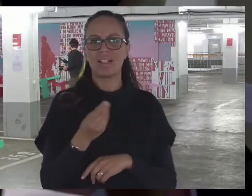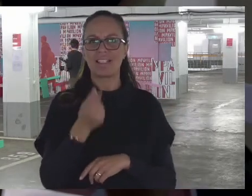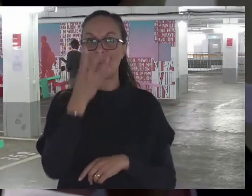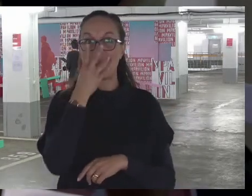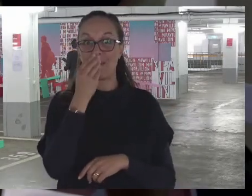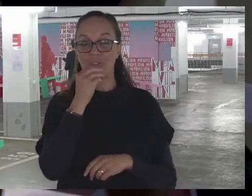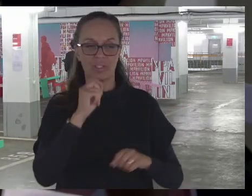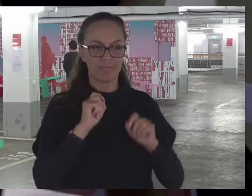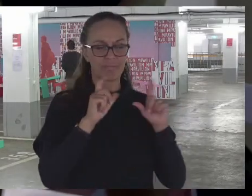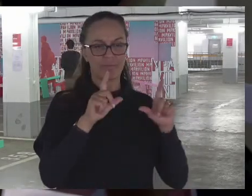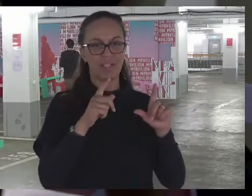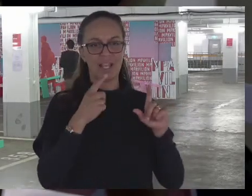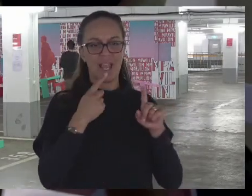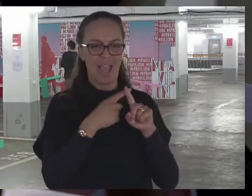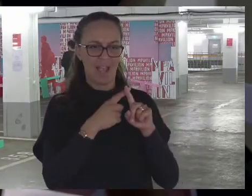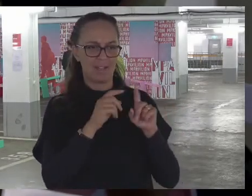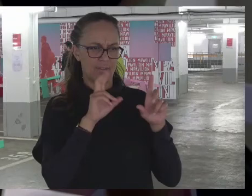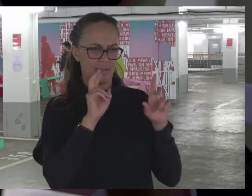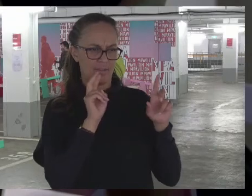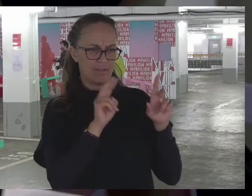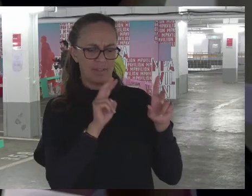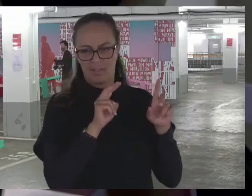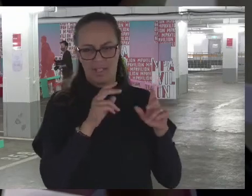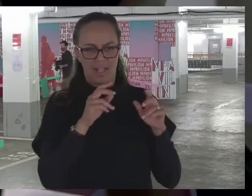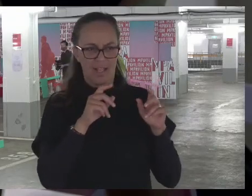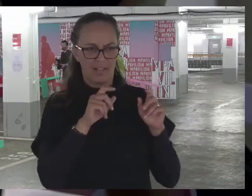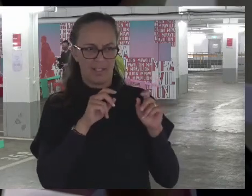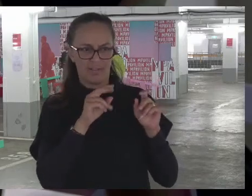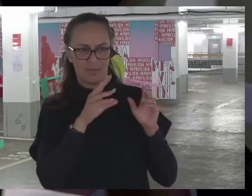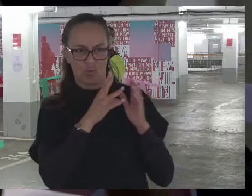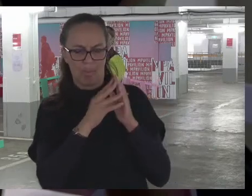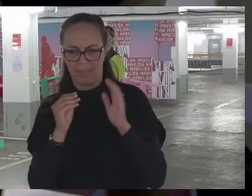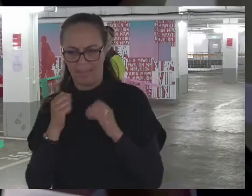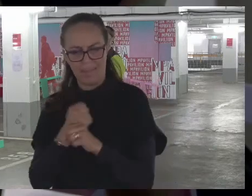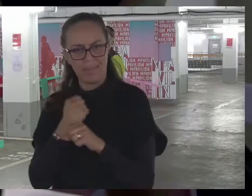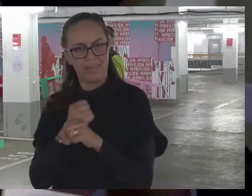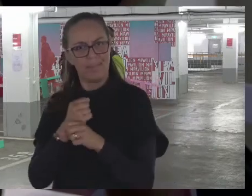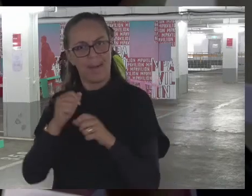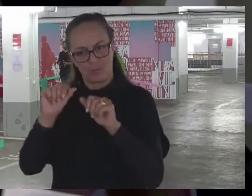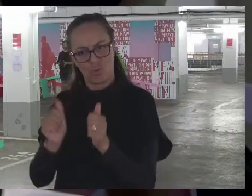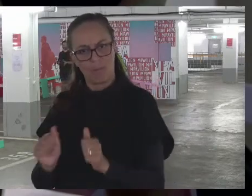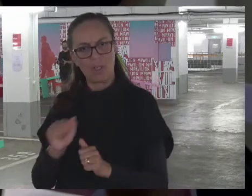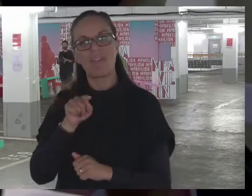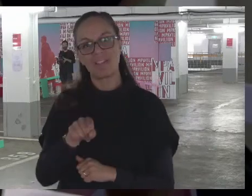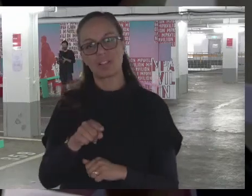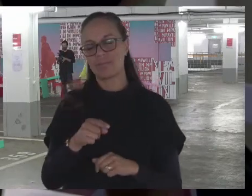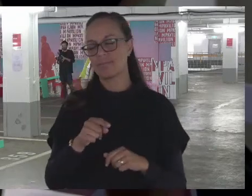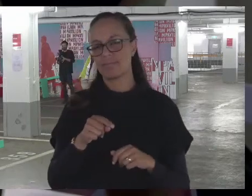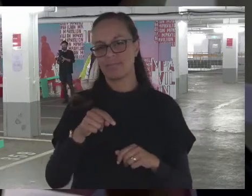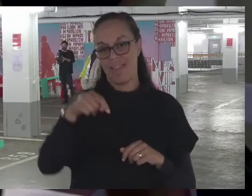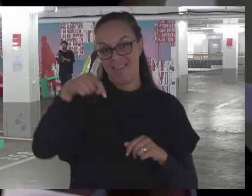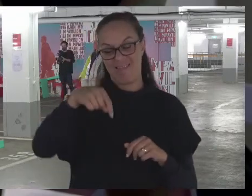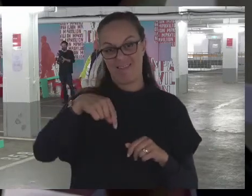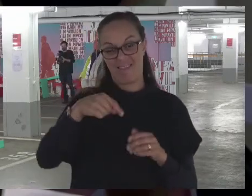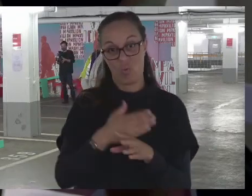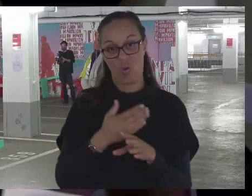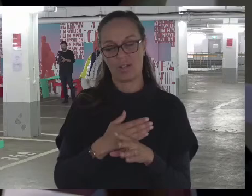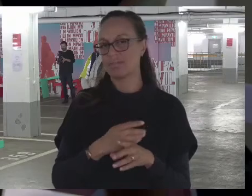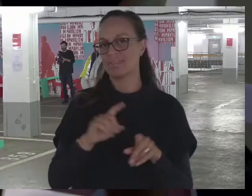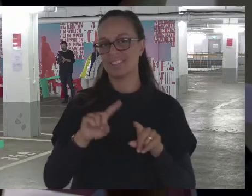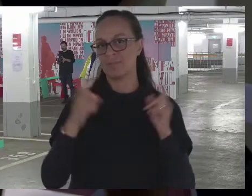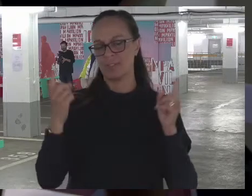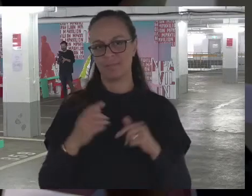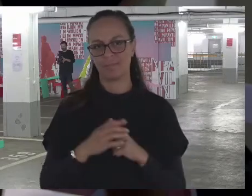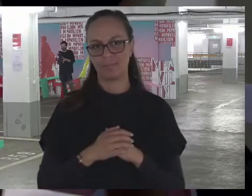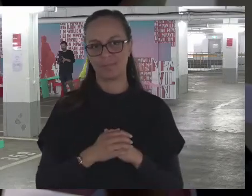created sculptures from them. But this was really another realm. So it really, and I was really wanting to explore